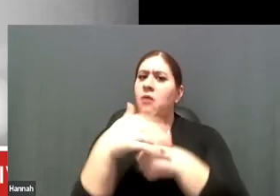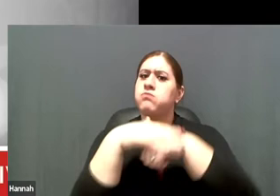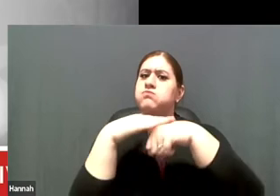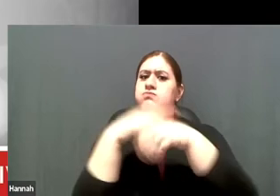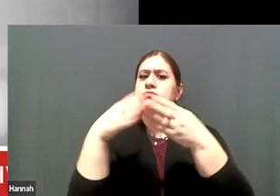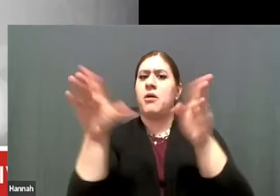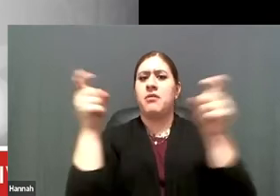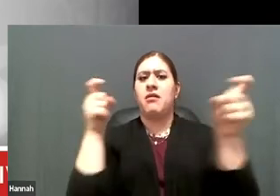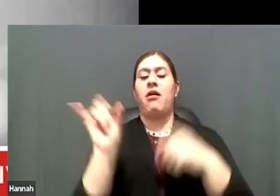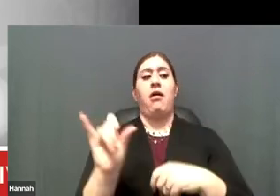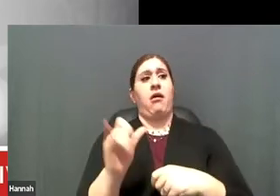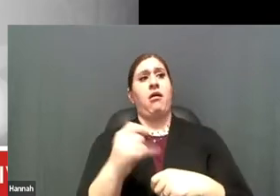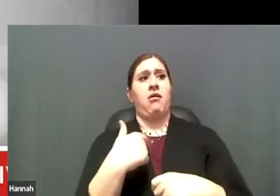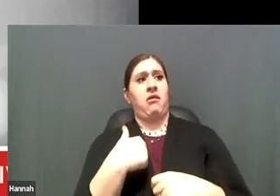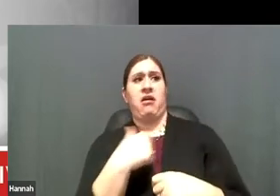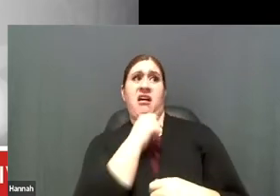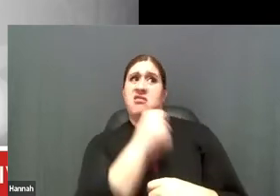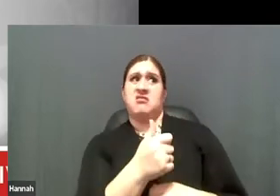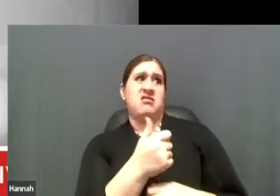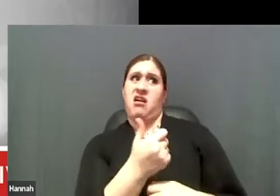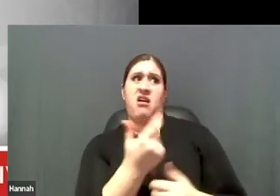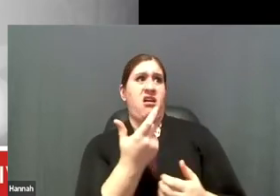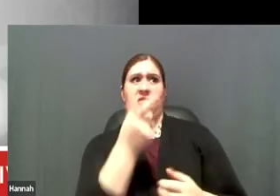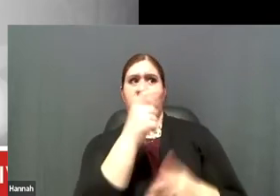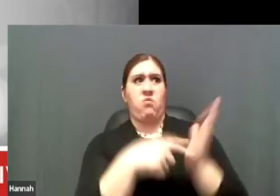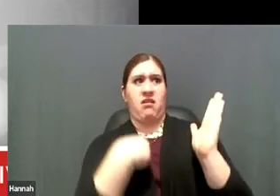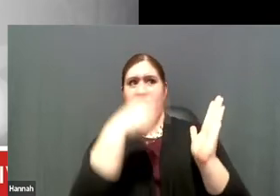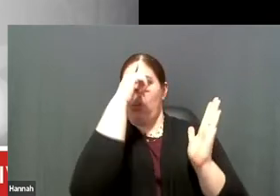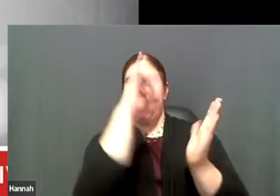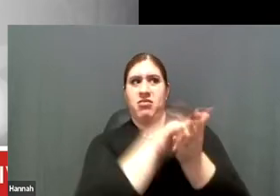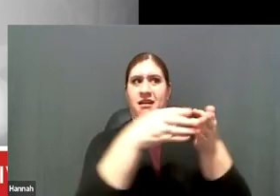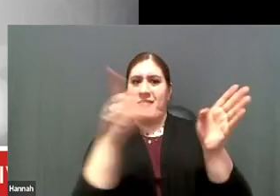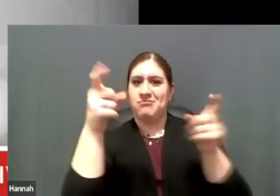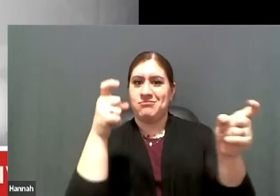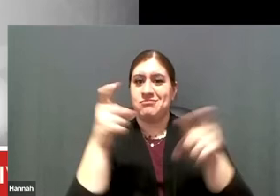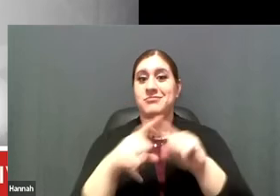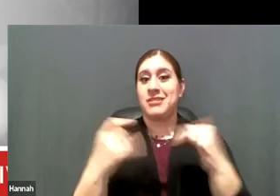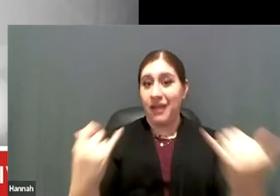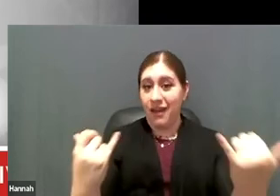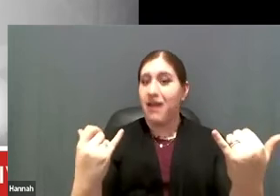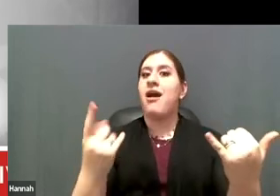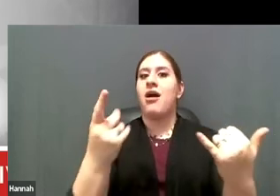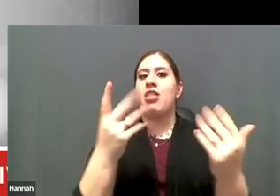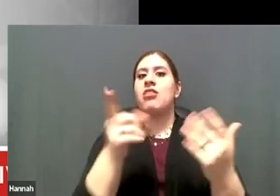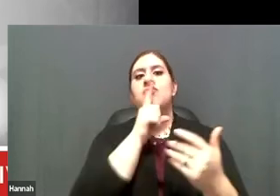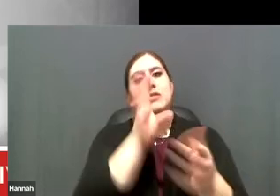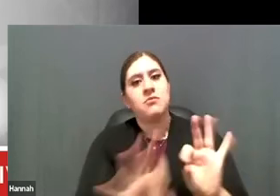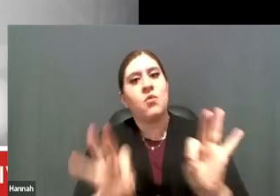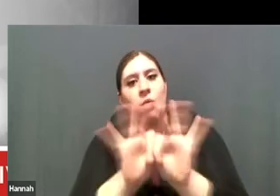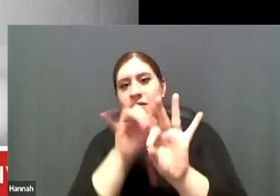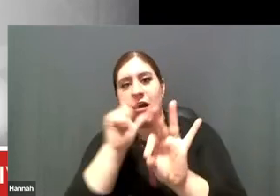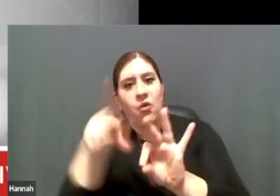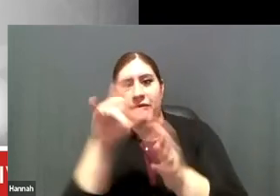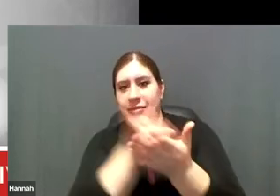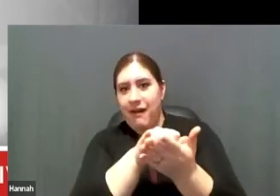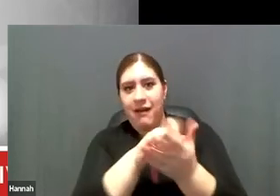So you can say, oh, well, that's not at all what I thought public administration was. But you know what? It's even more important than that,